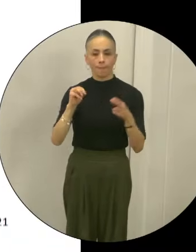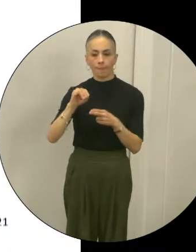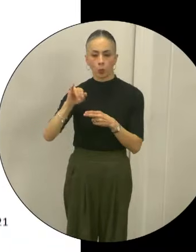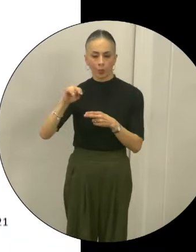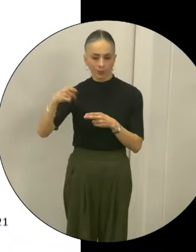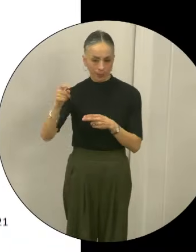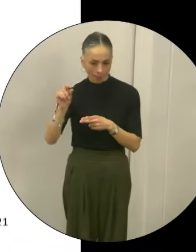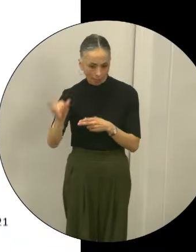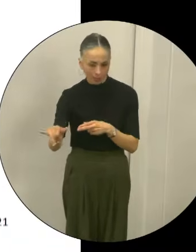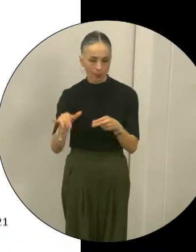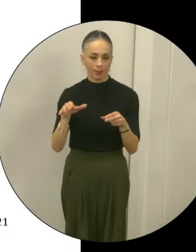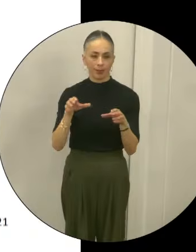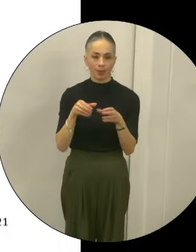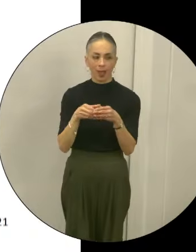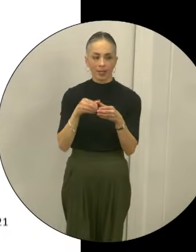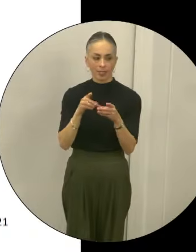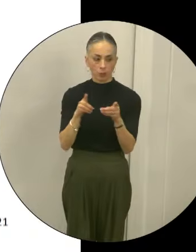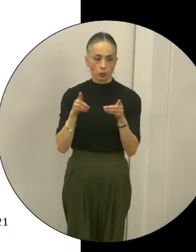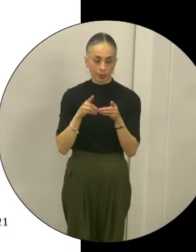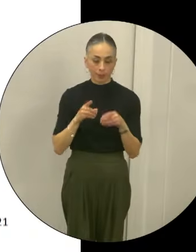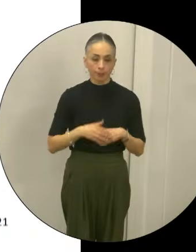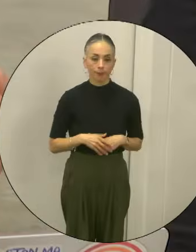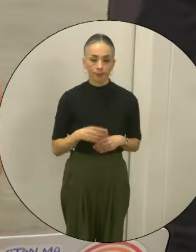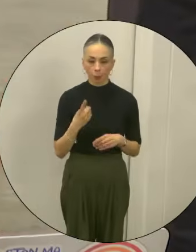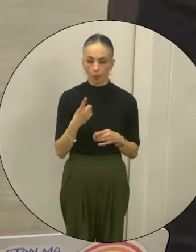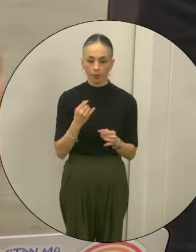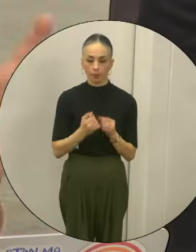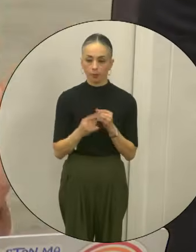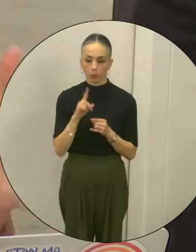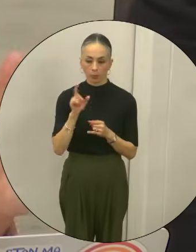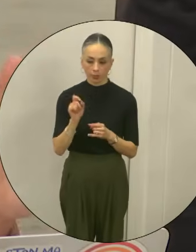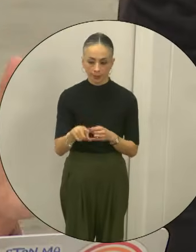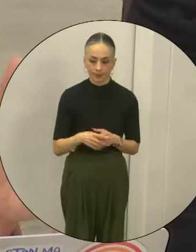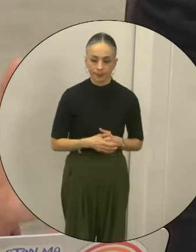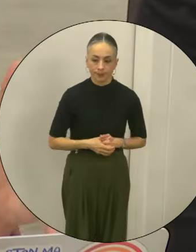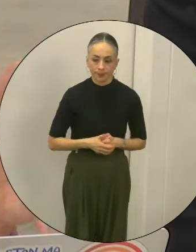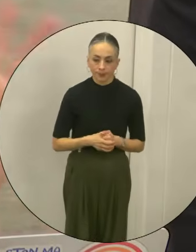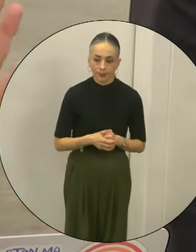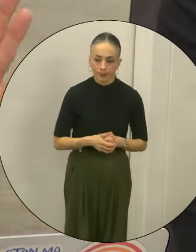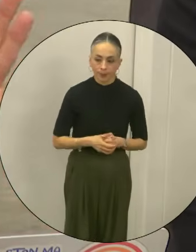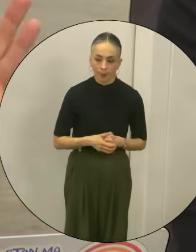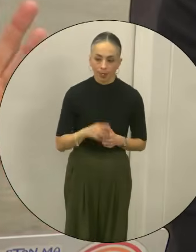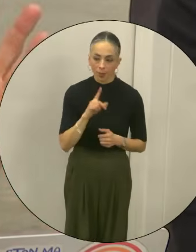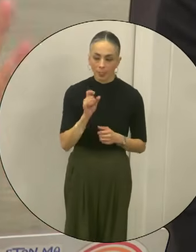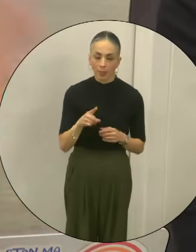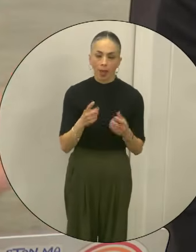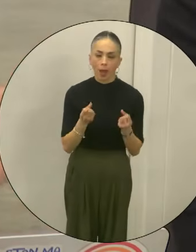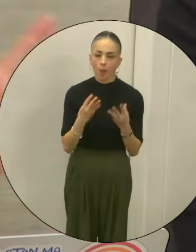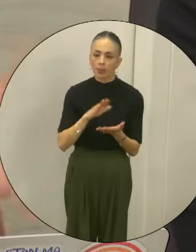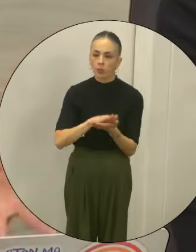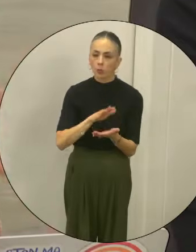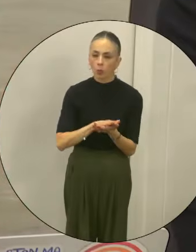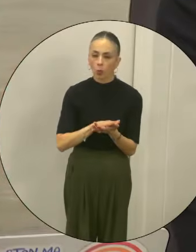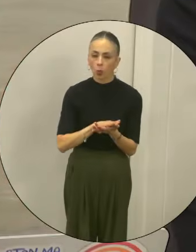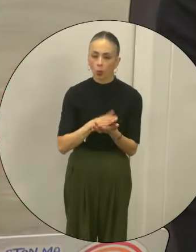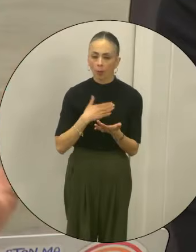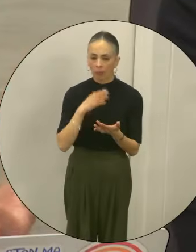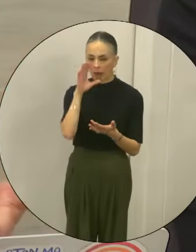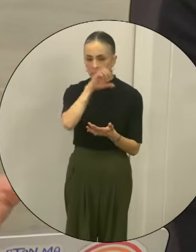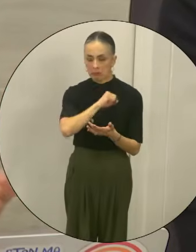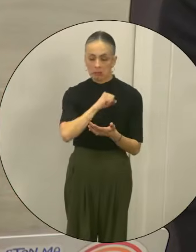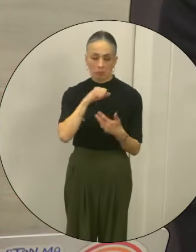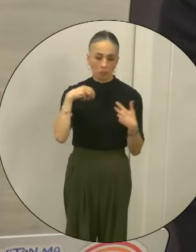district level. Excellent, thank you. And one additional question. I had a question about how many schools, and I may have asked this before, but I can't